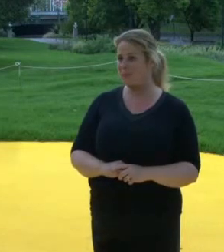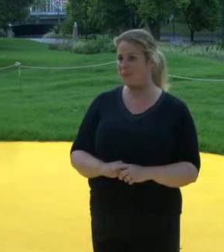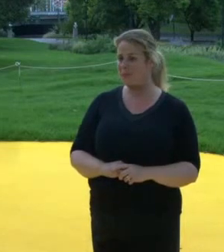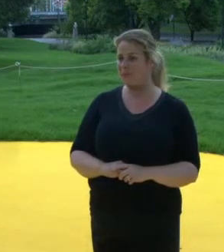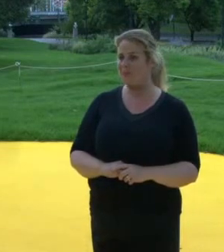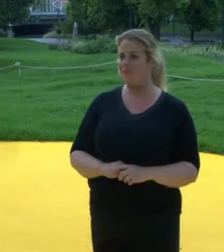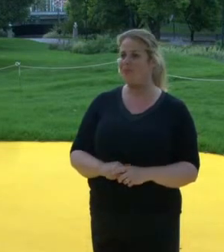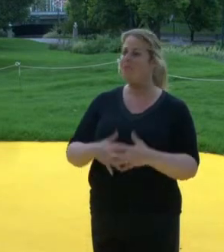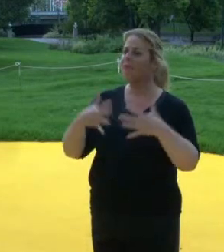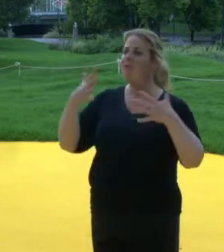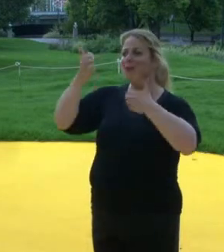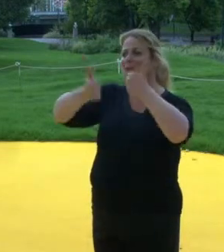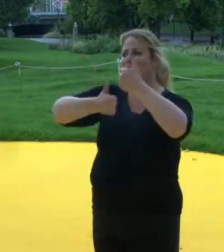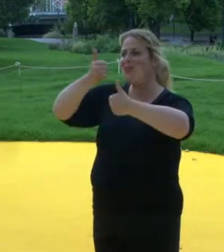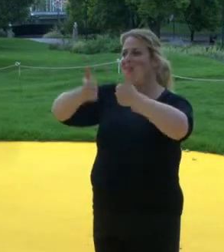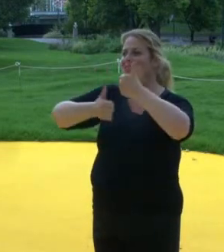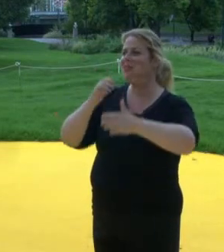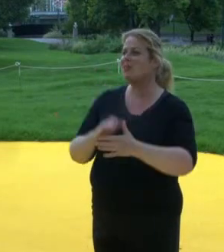Massive congratulations.